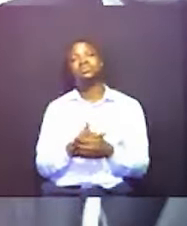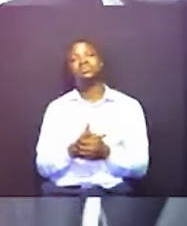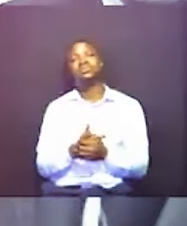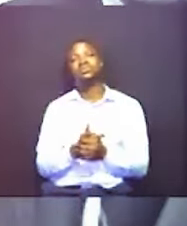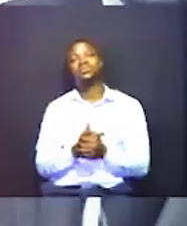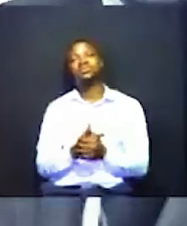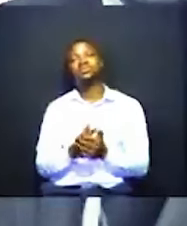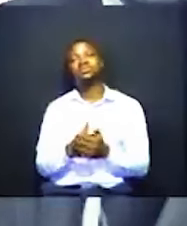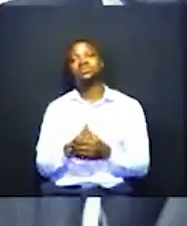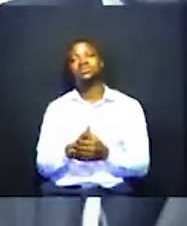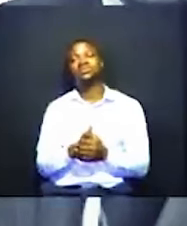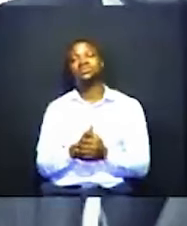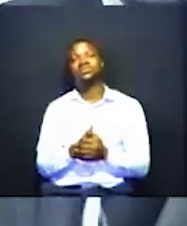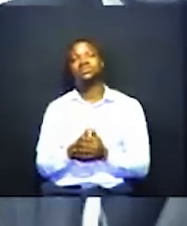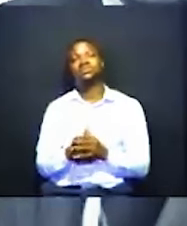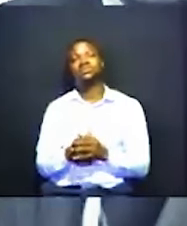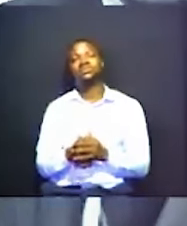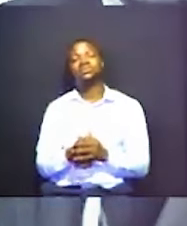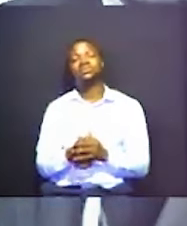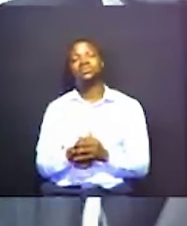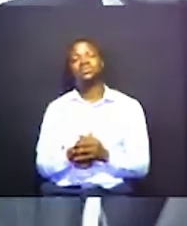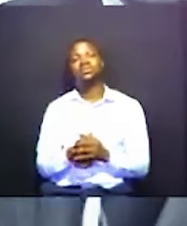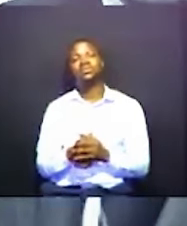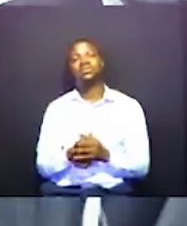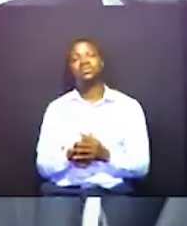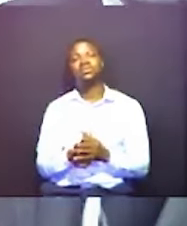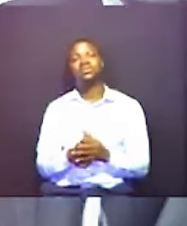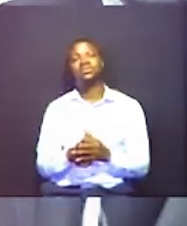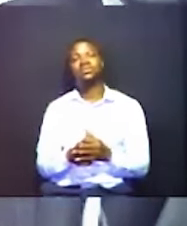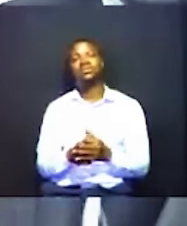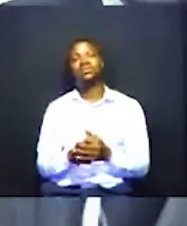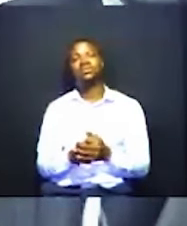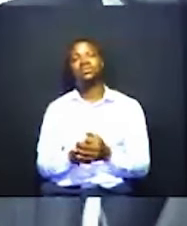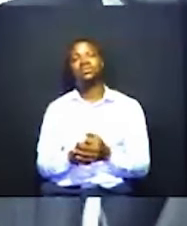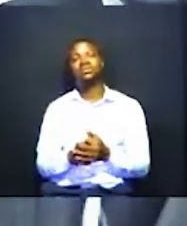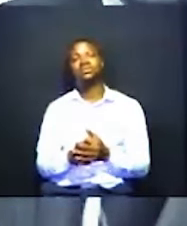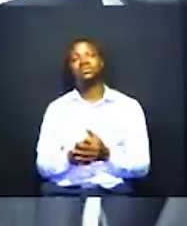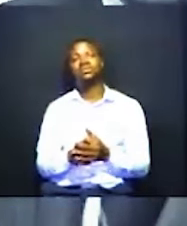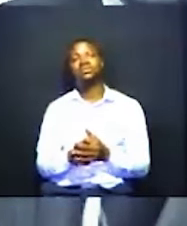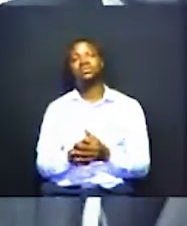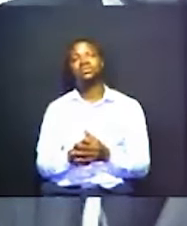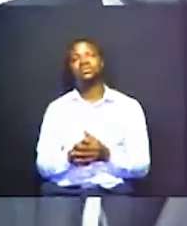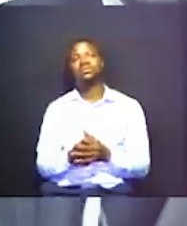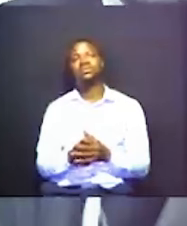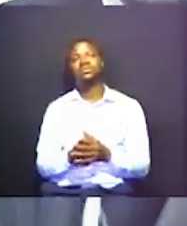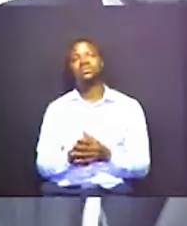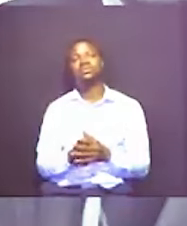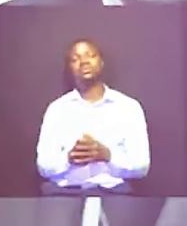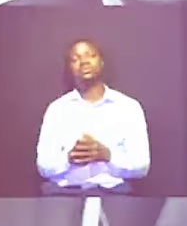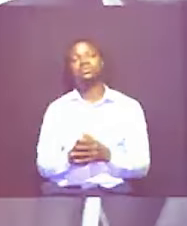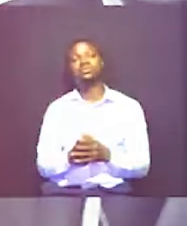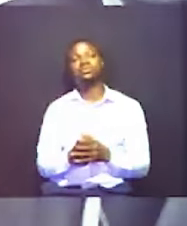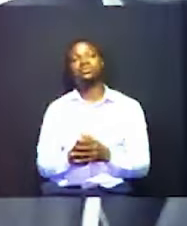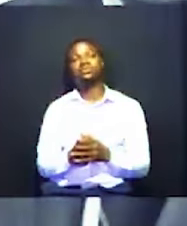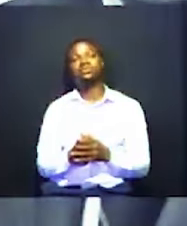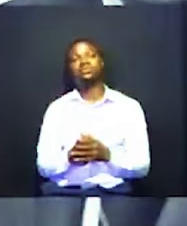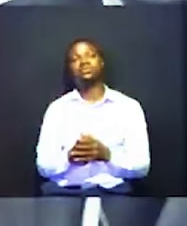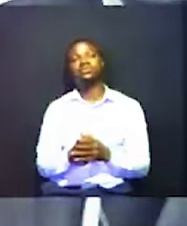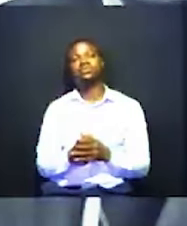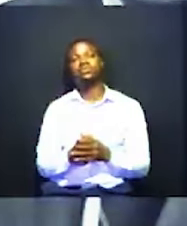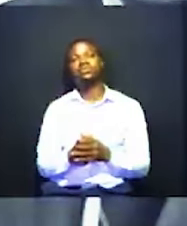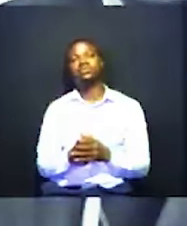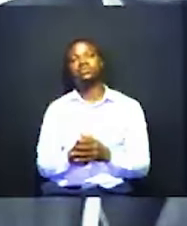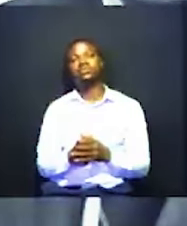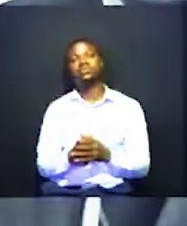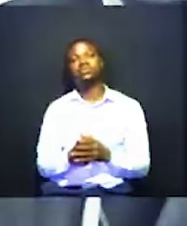ono ankasa normal ojidi ne niso ade hu no ene ne bota ye nyina ebe sakira na na brabo nyina asesa. And one's whole